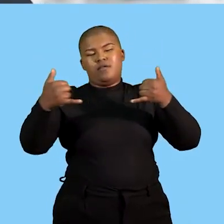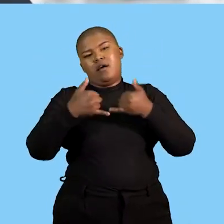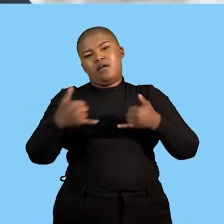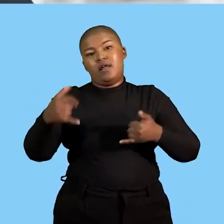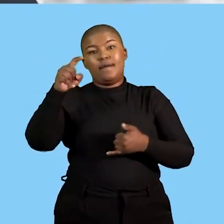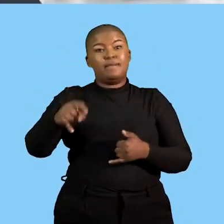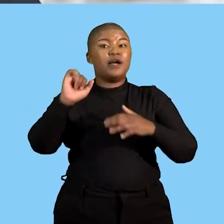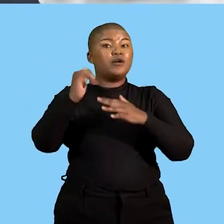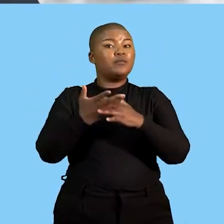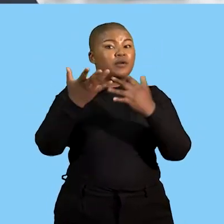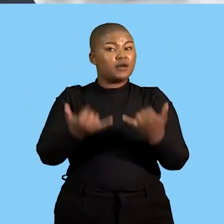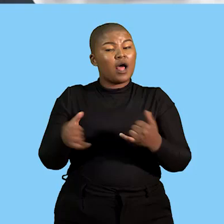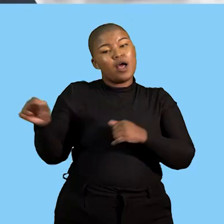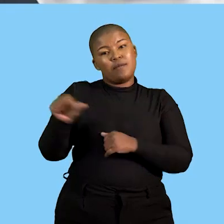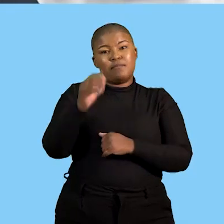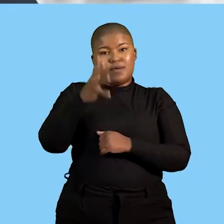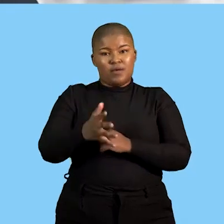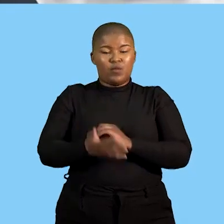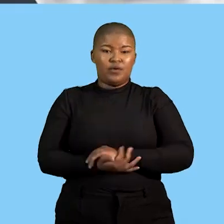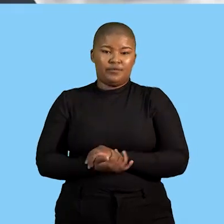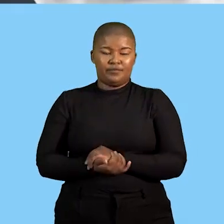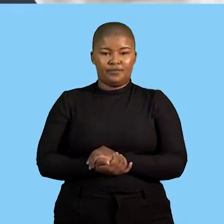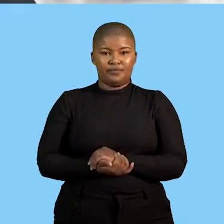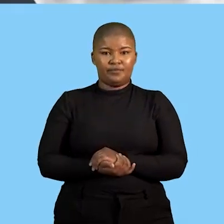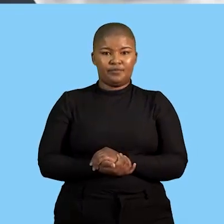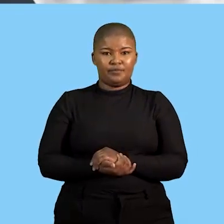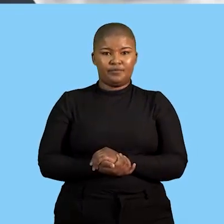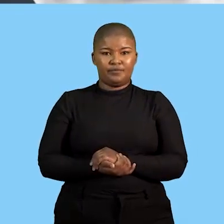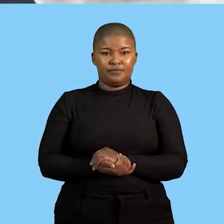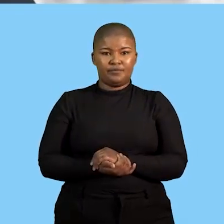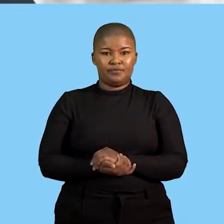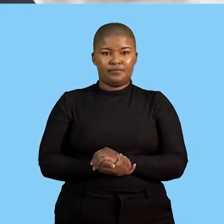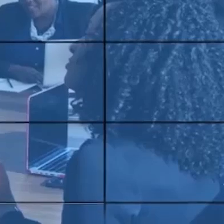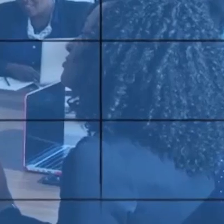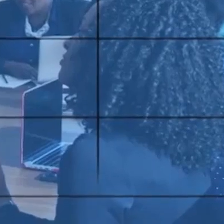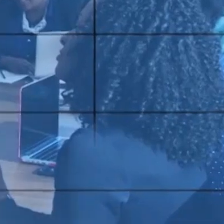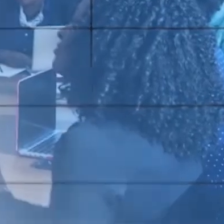So with that being said, let us take a short break and we will continue shortly.